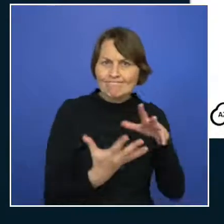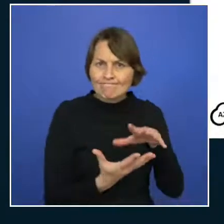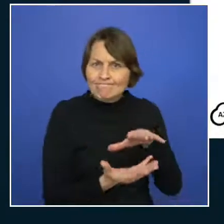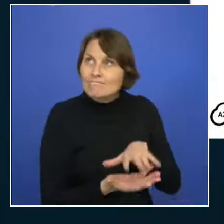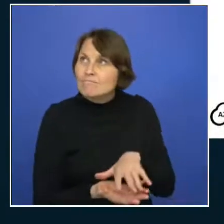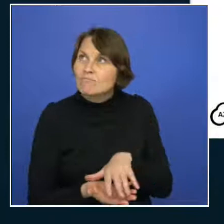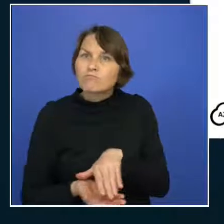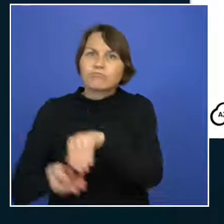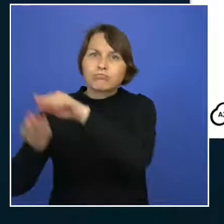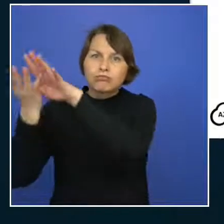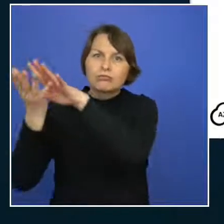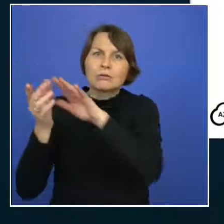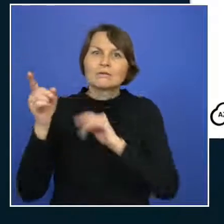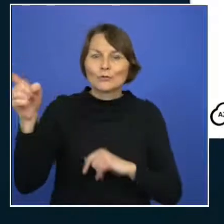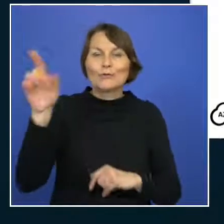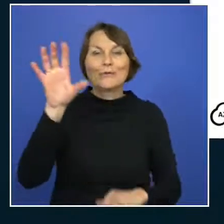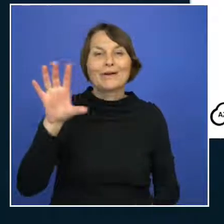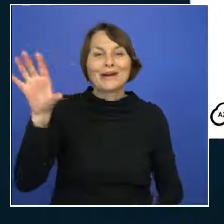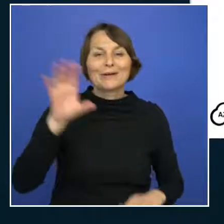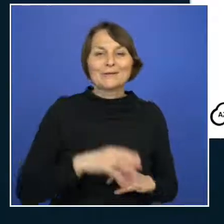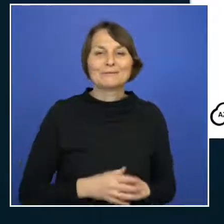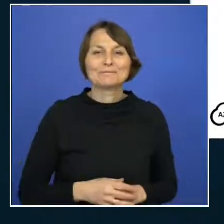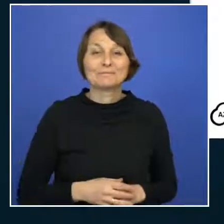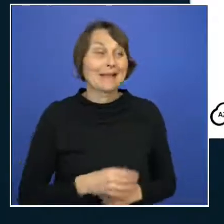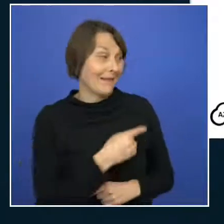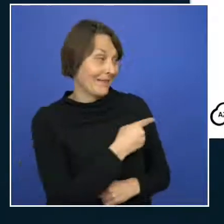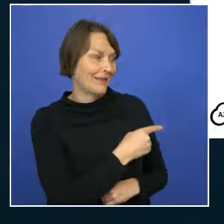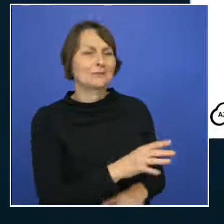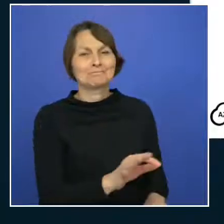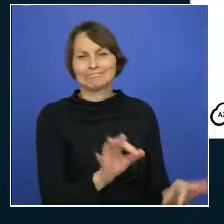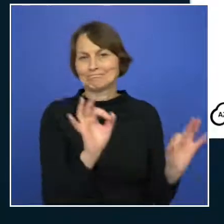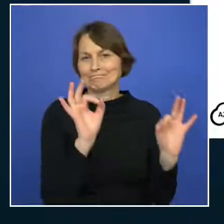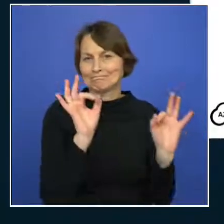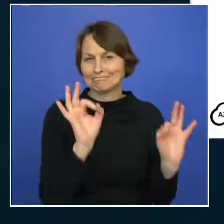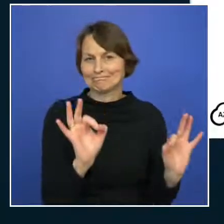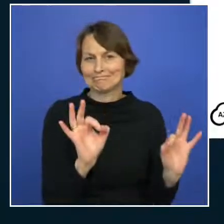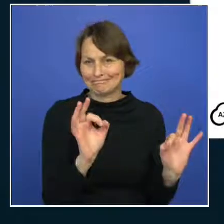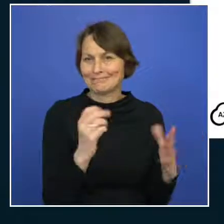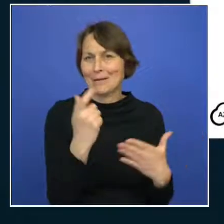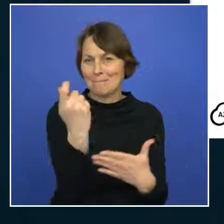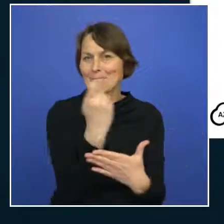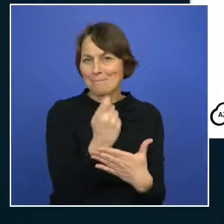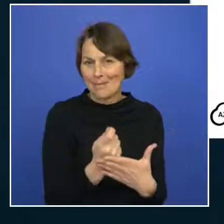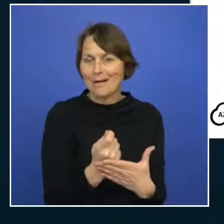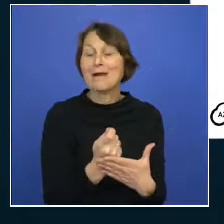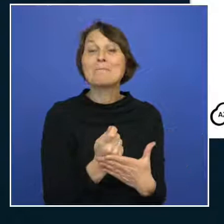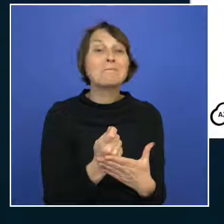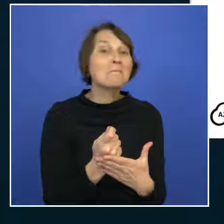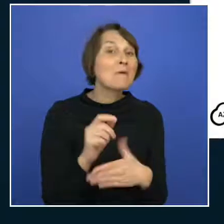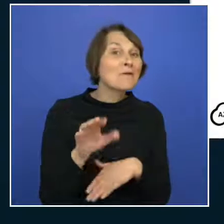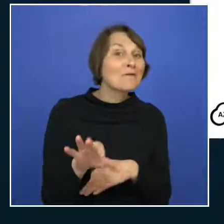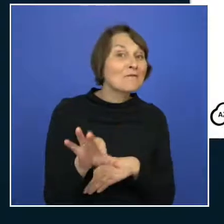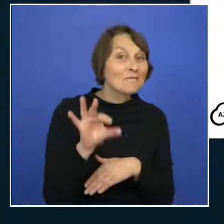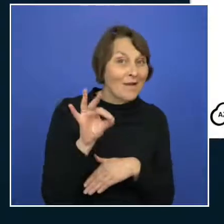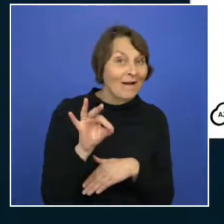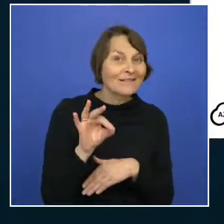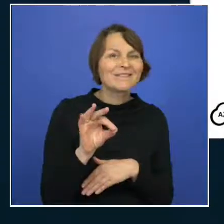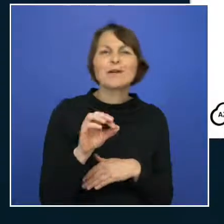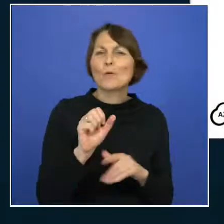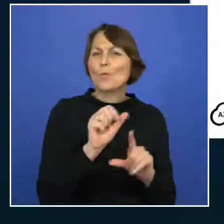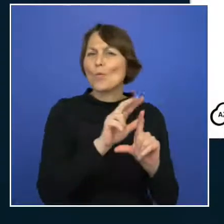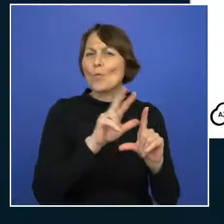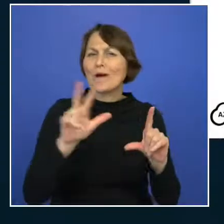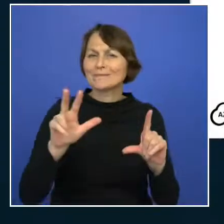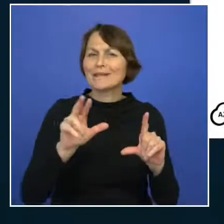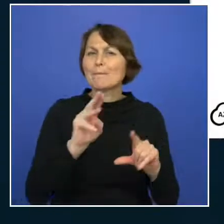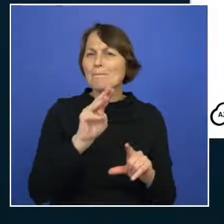is a good illustration that I found on Microsoft Learn. It is a lift